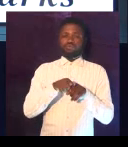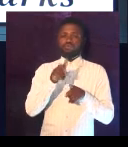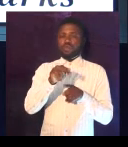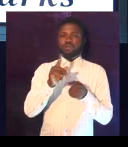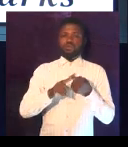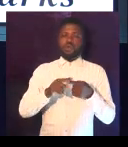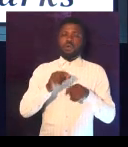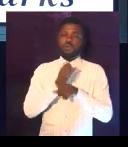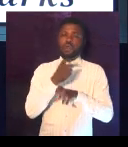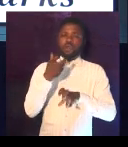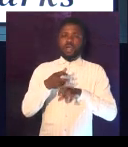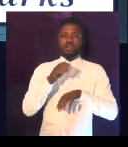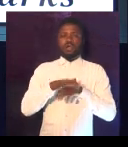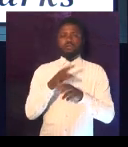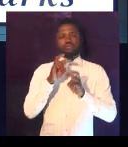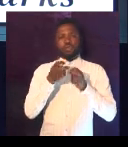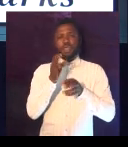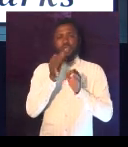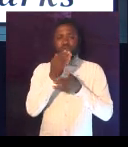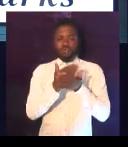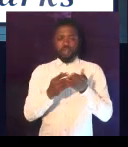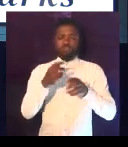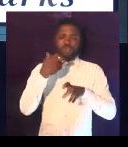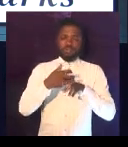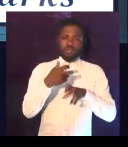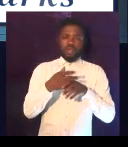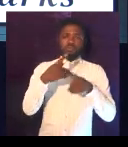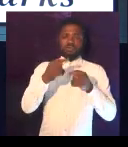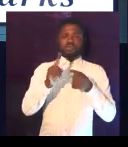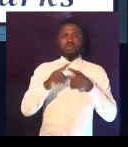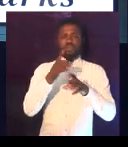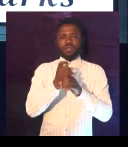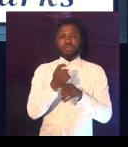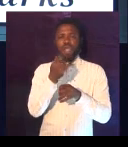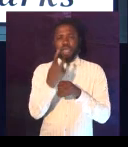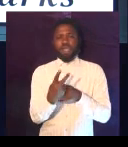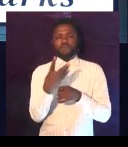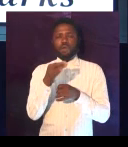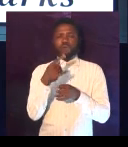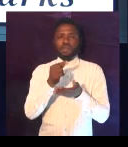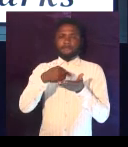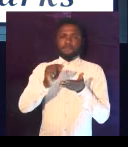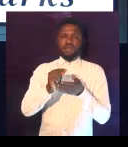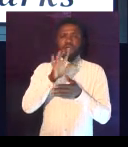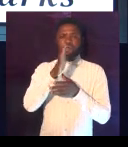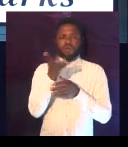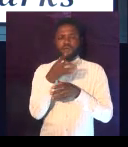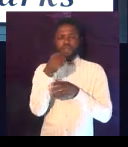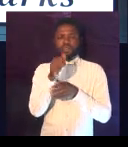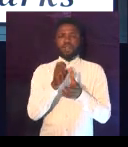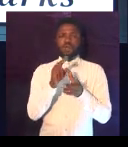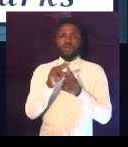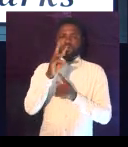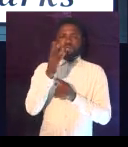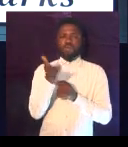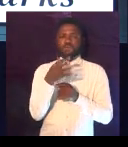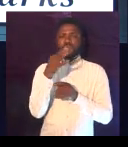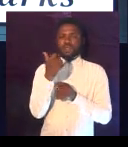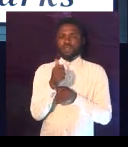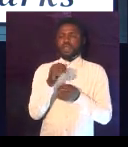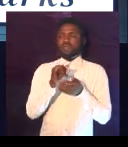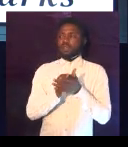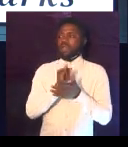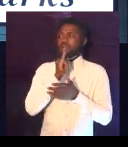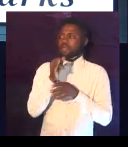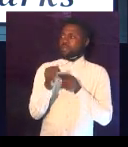you need to work hard on all your subjects. If some are difficult, at least try to get half of the mark, maybe 5 over 10 or 6 over